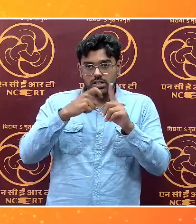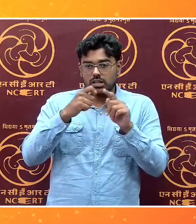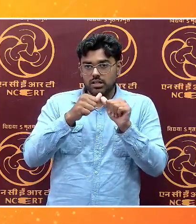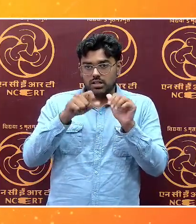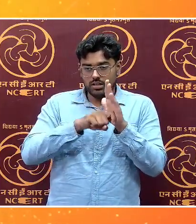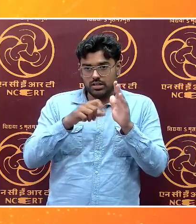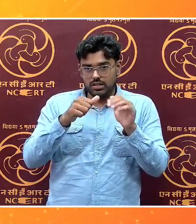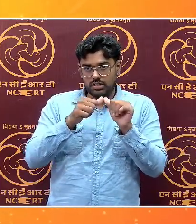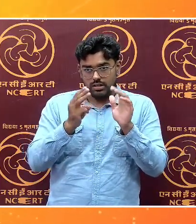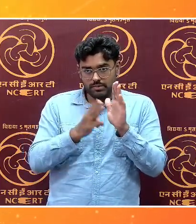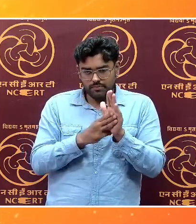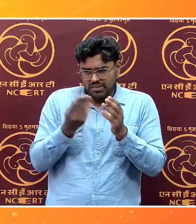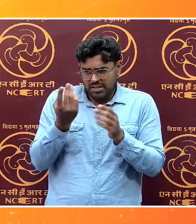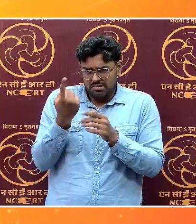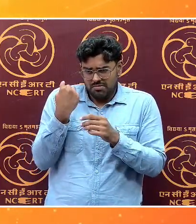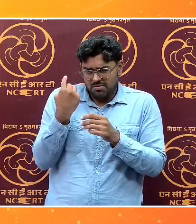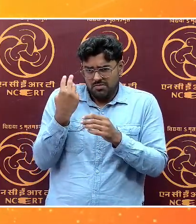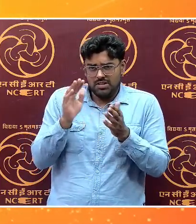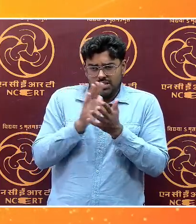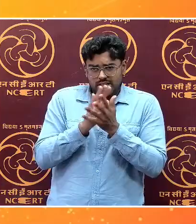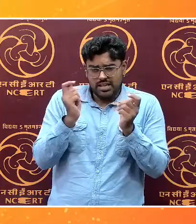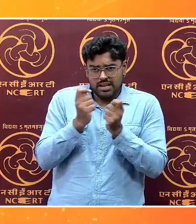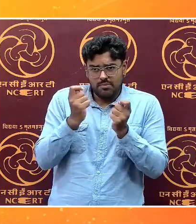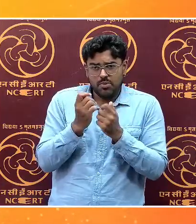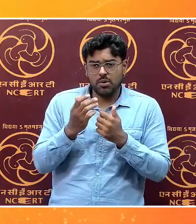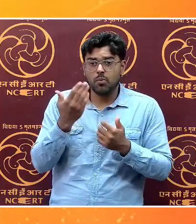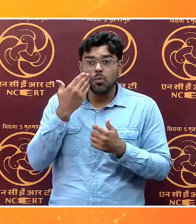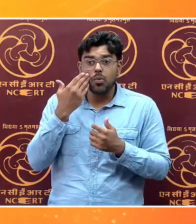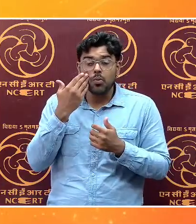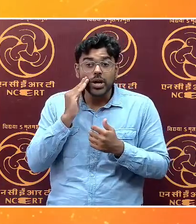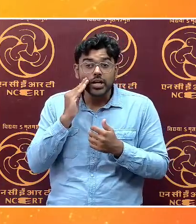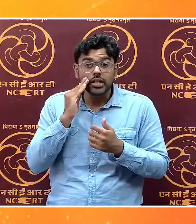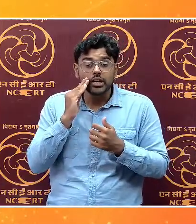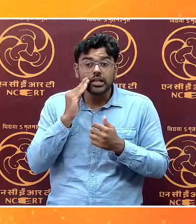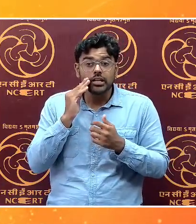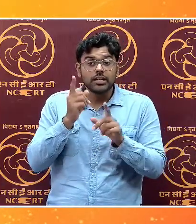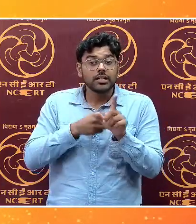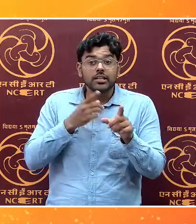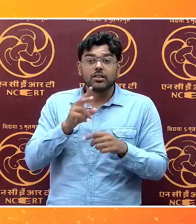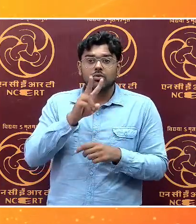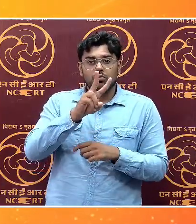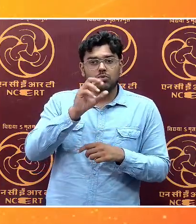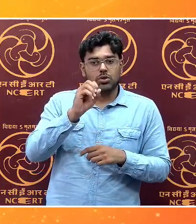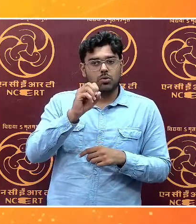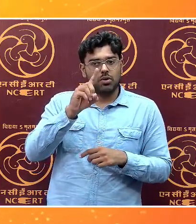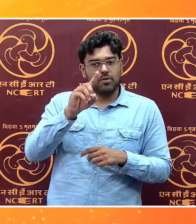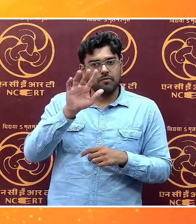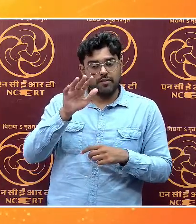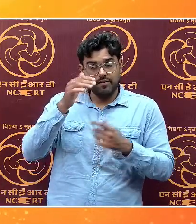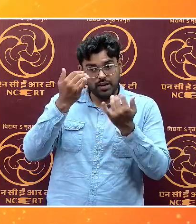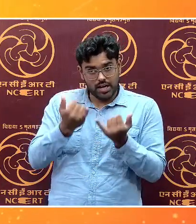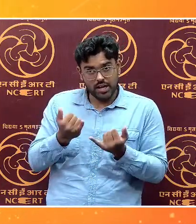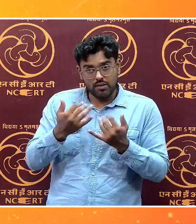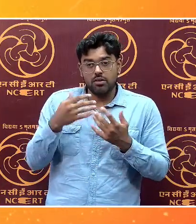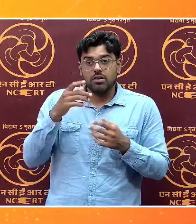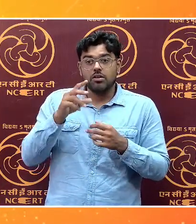recently we celebrated Mahapushkaram in the year 2015, and now